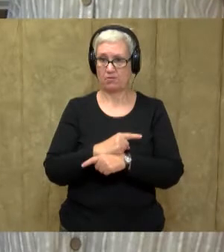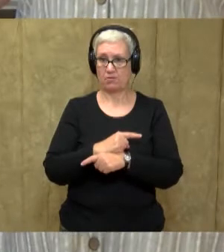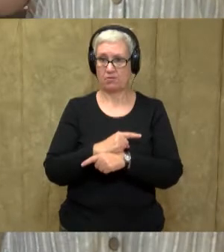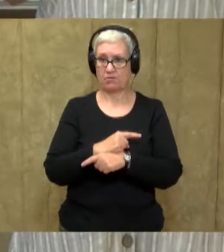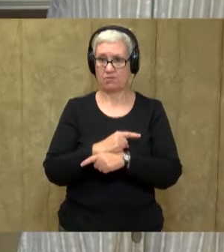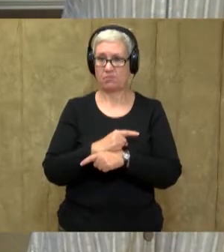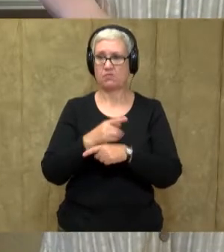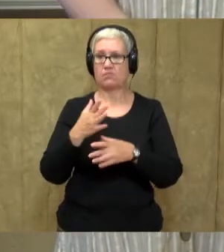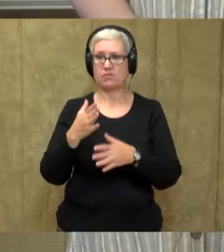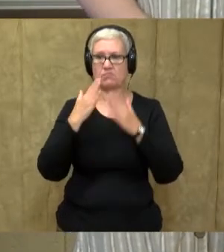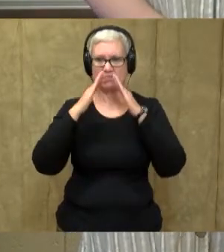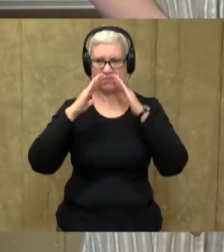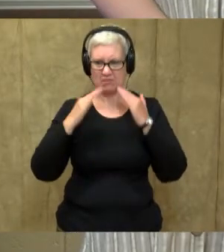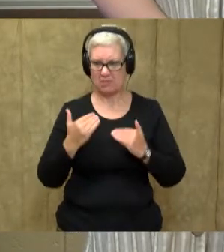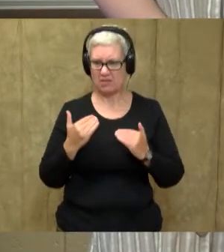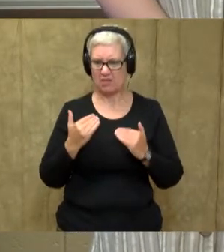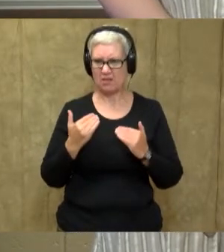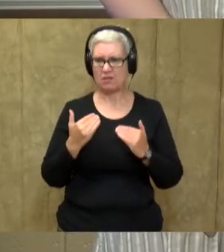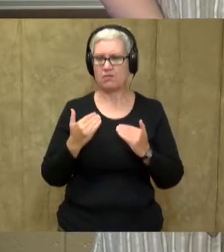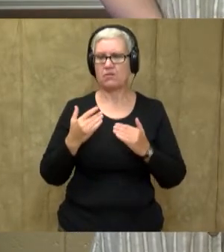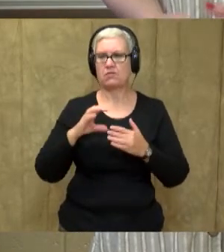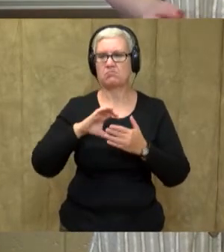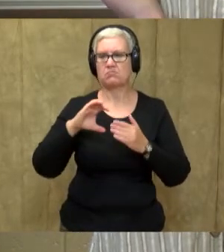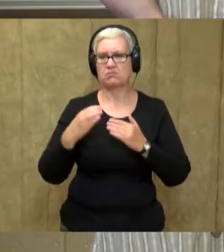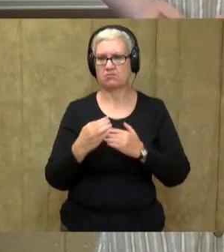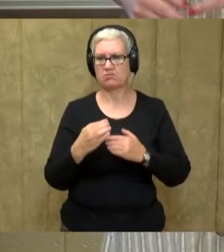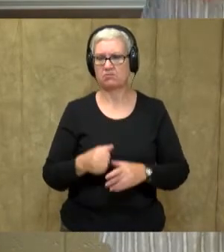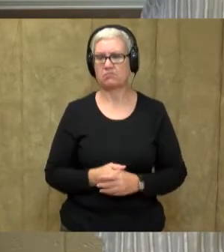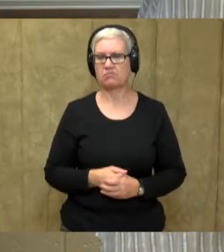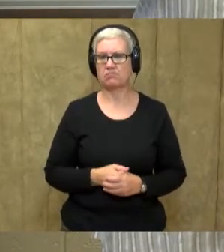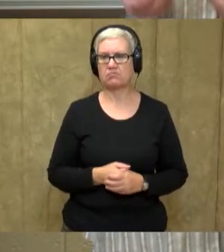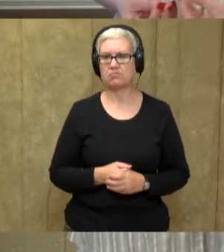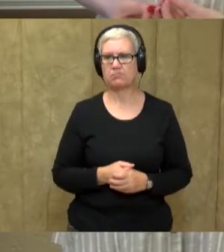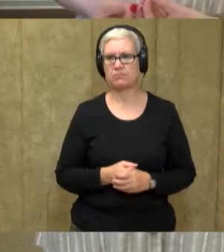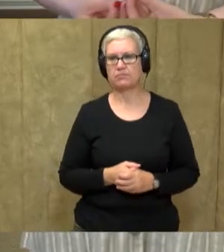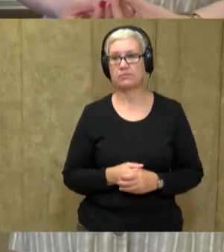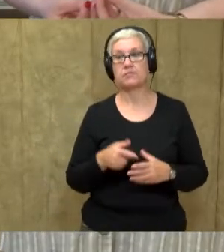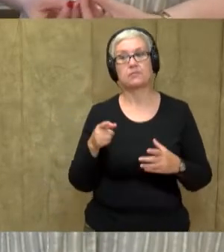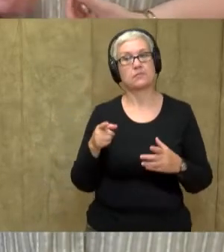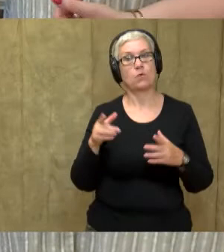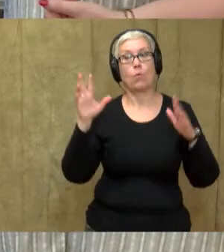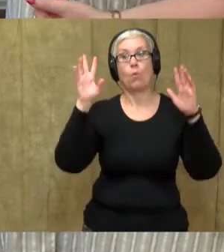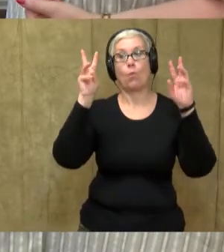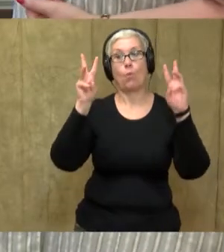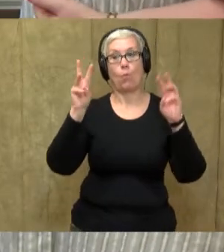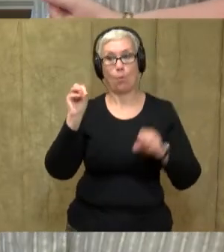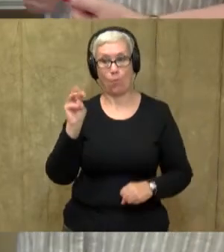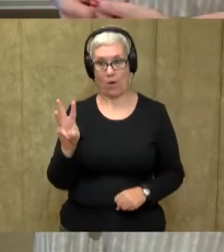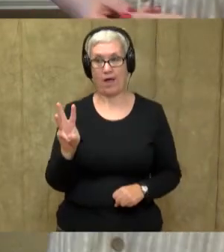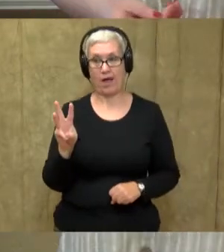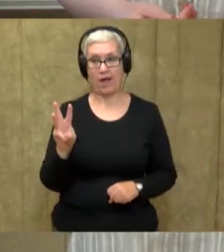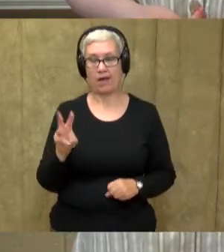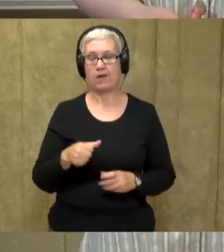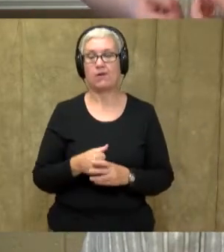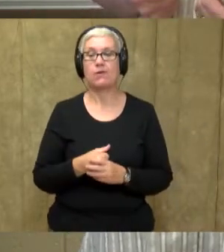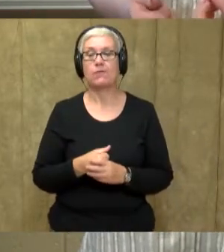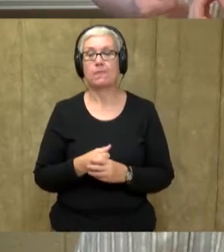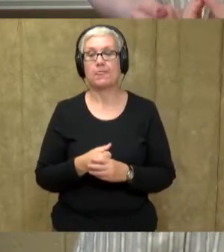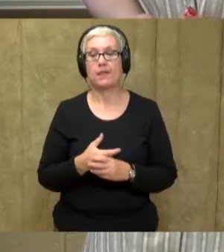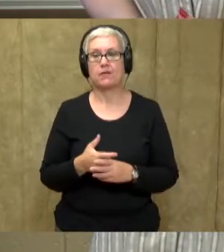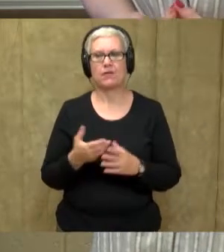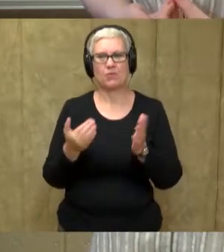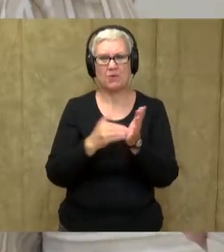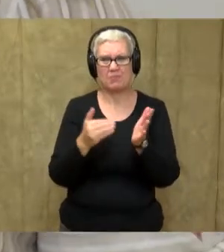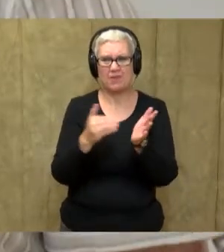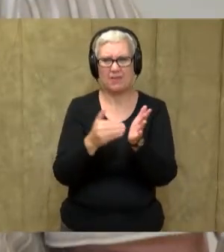a shameful condition. Wow, very powerful. Look at that repetition. Why does